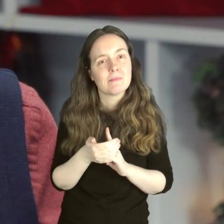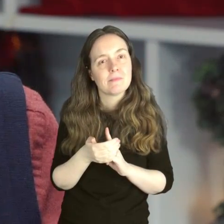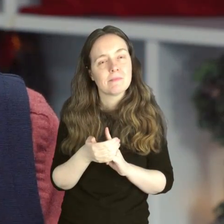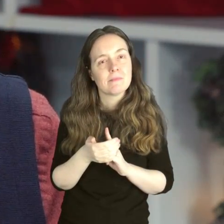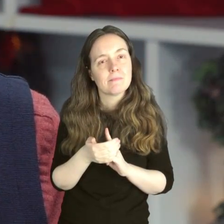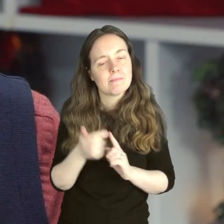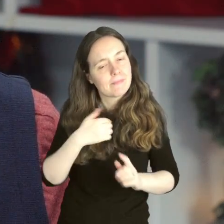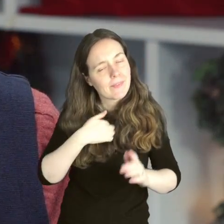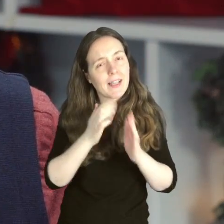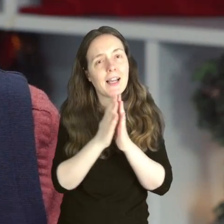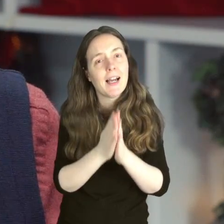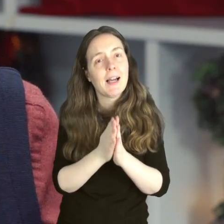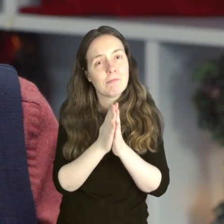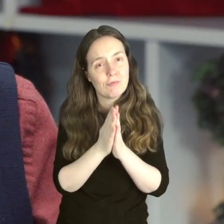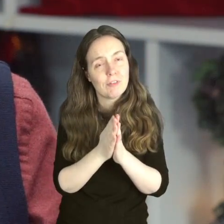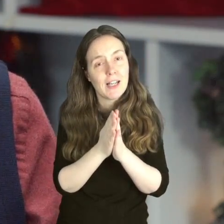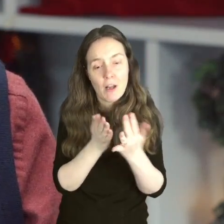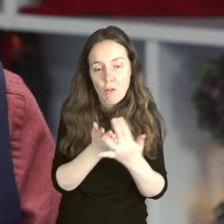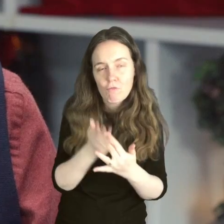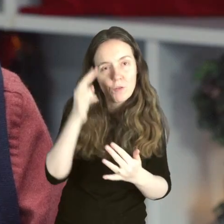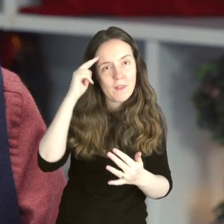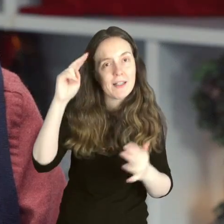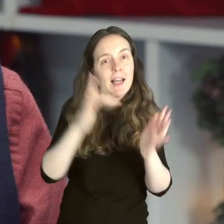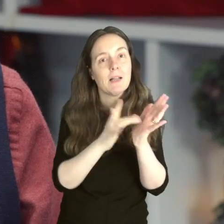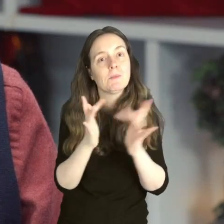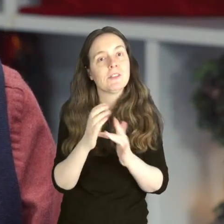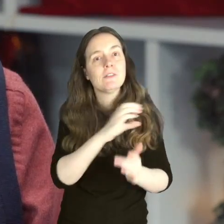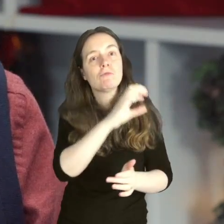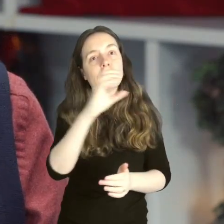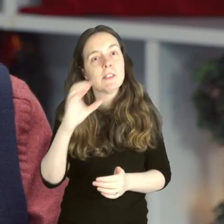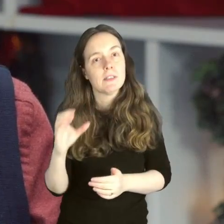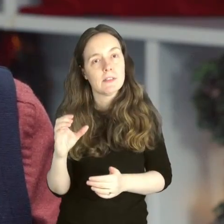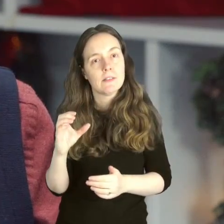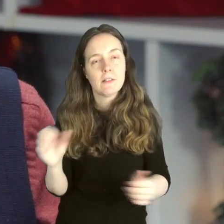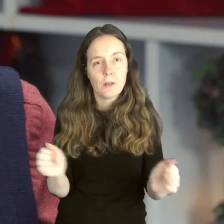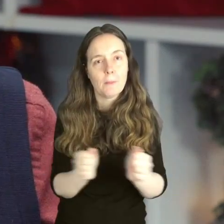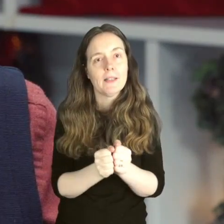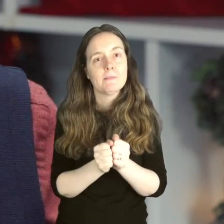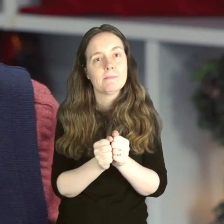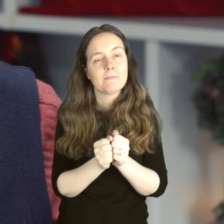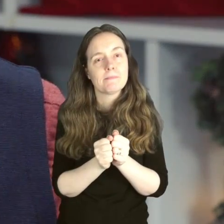And I pray this in the name of Jesus Christ. Amen.